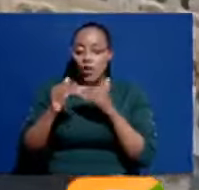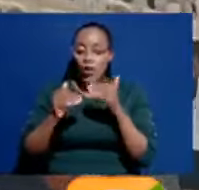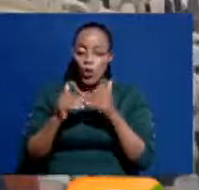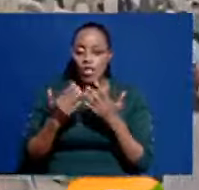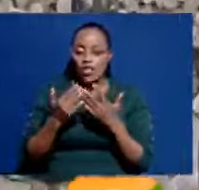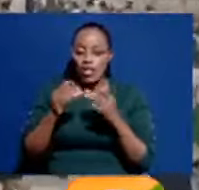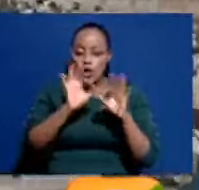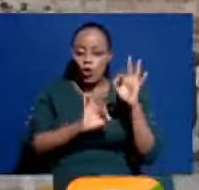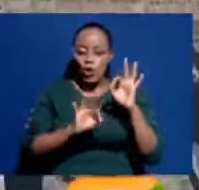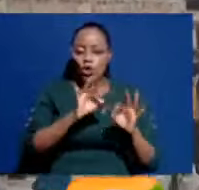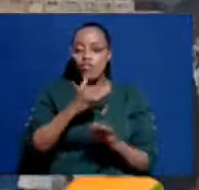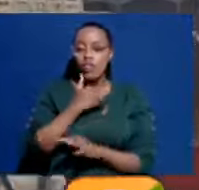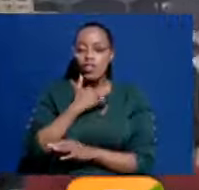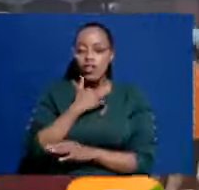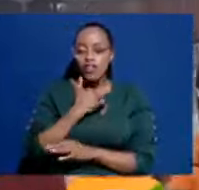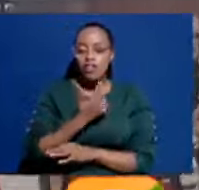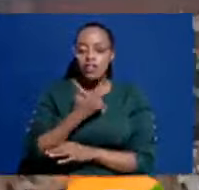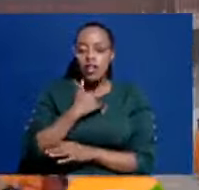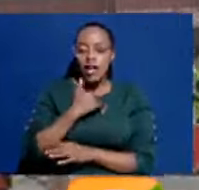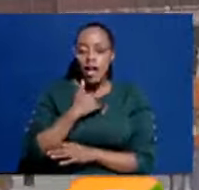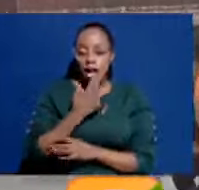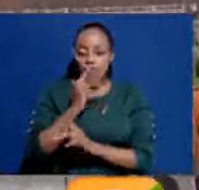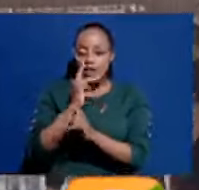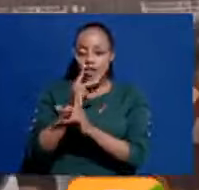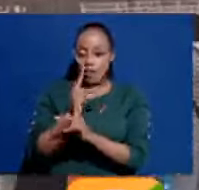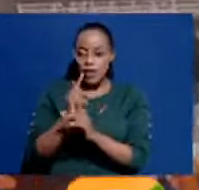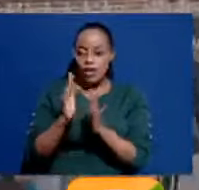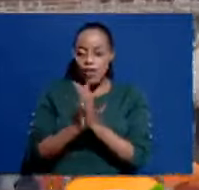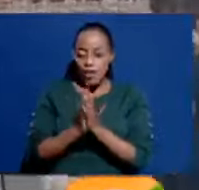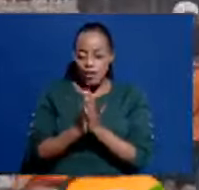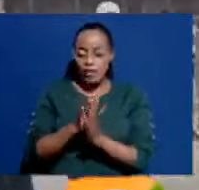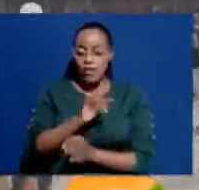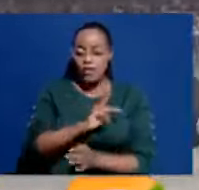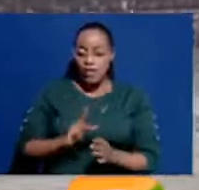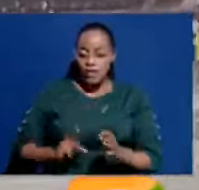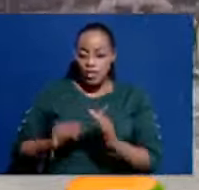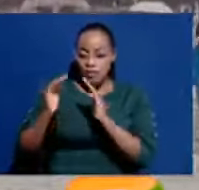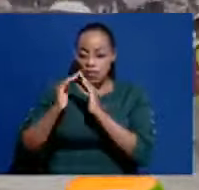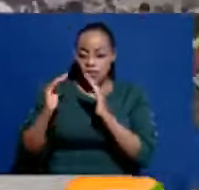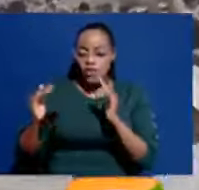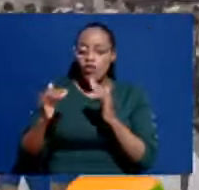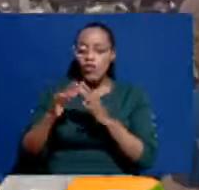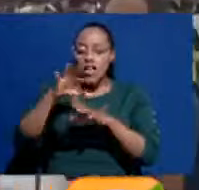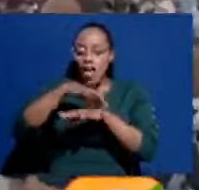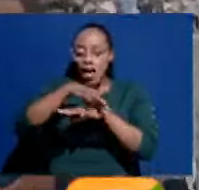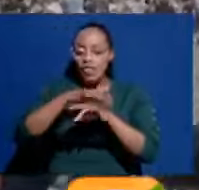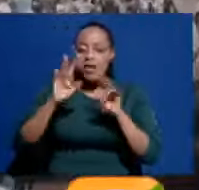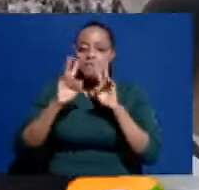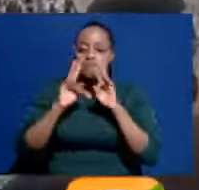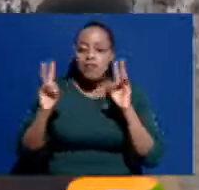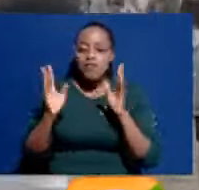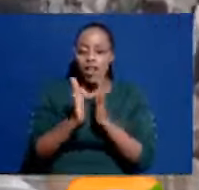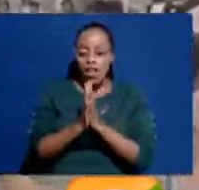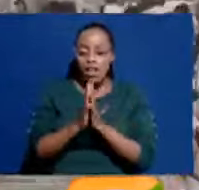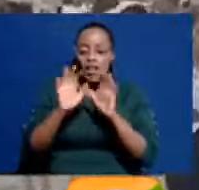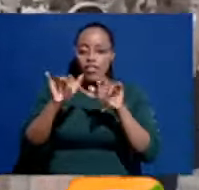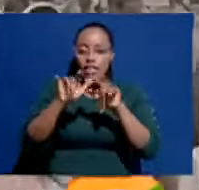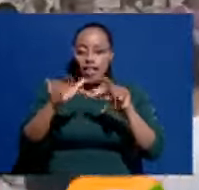where 25 imperial sees were kept, the Palace of Earthly Tranquility, and the Imperial